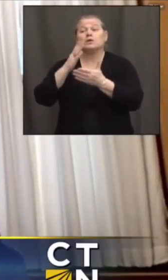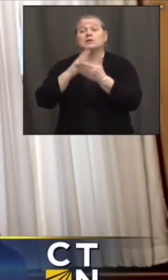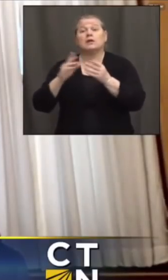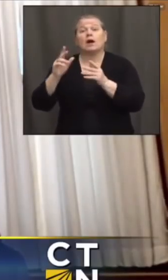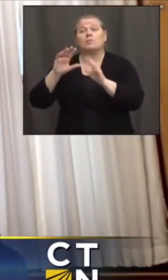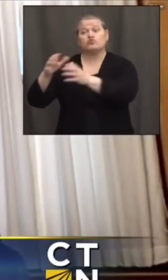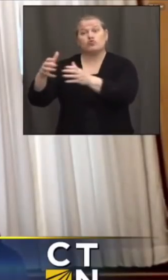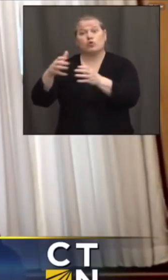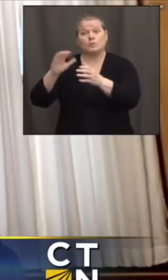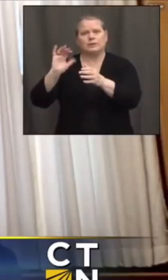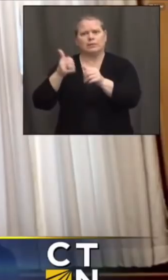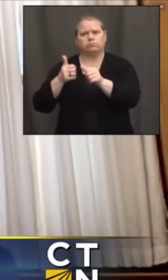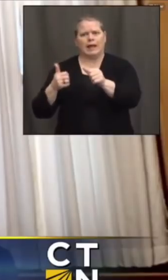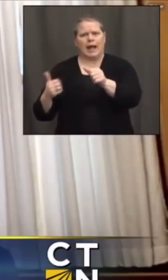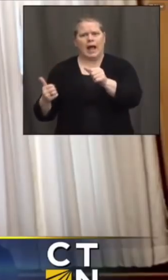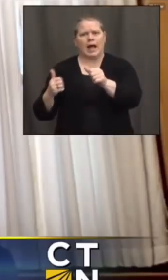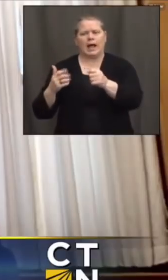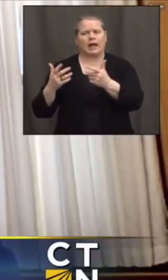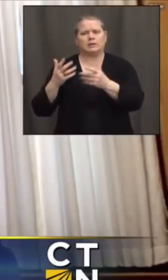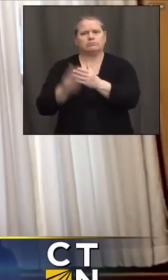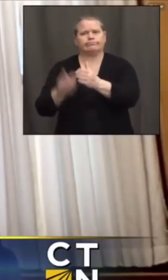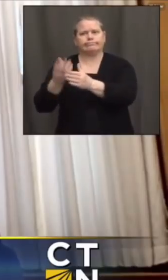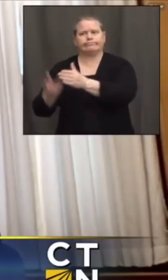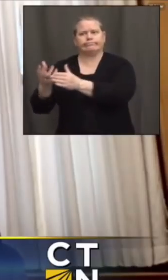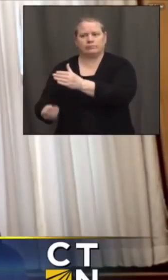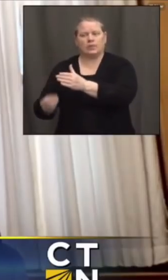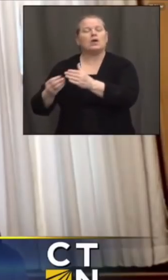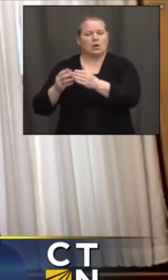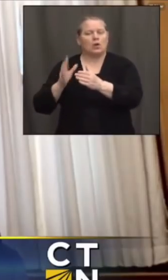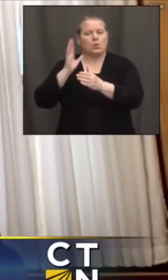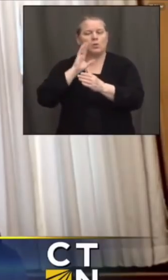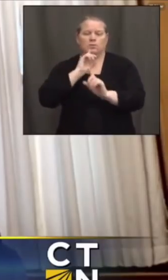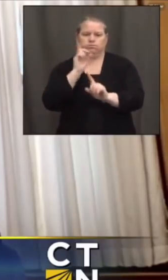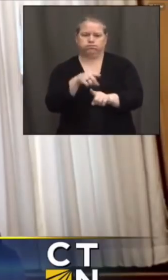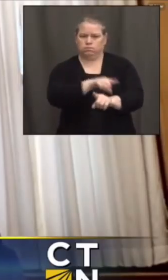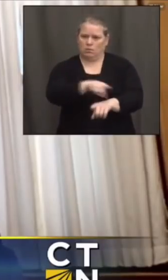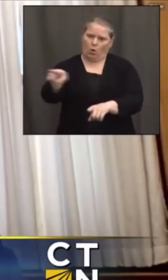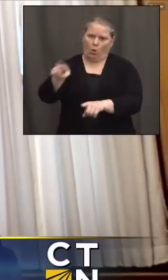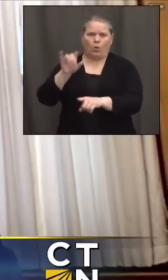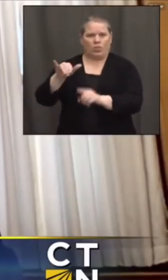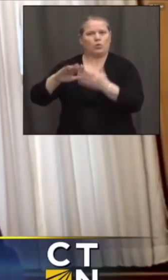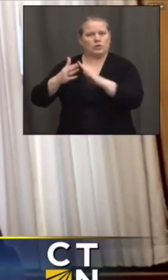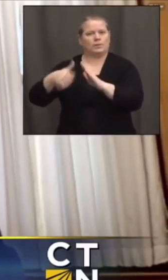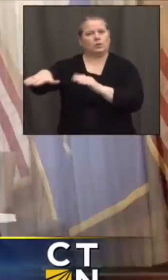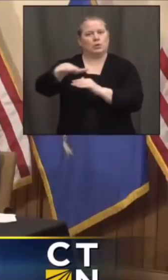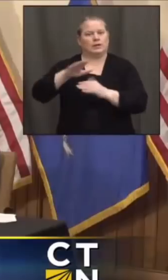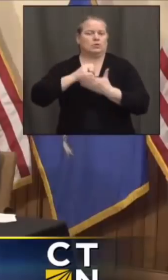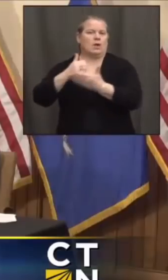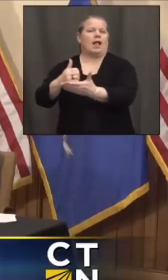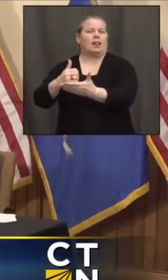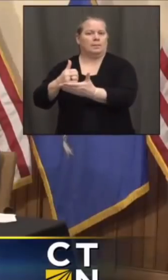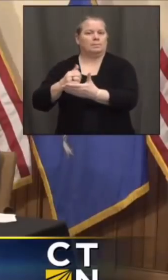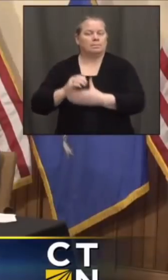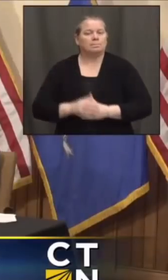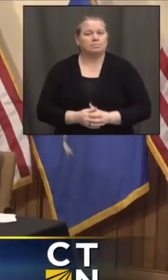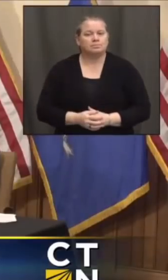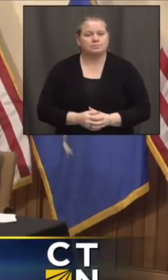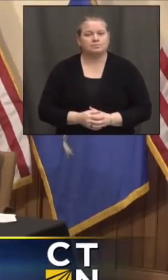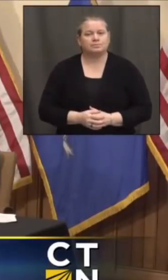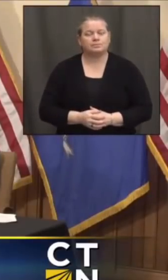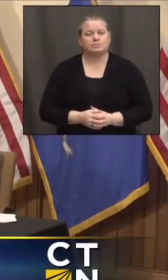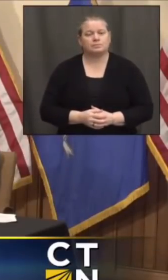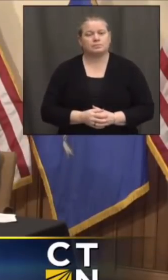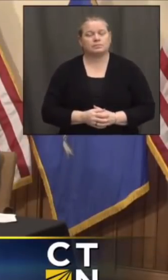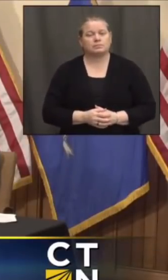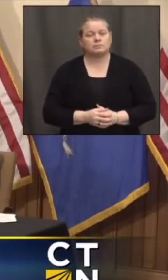can direct additional mobile clinics and other interventions into those communities. And I know, Josh,